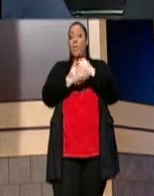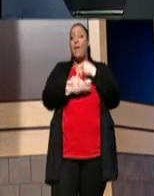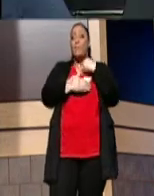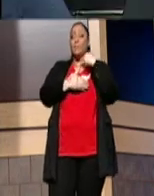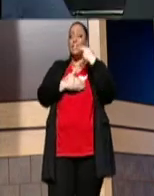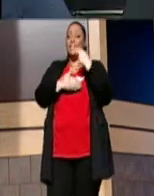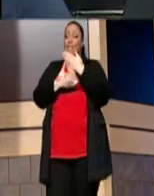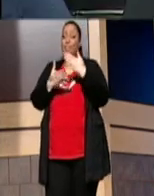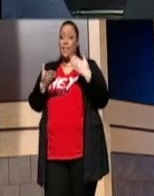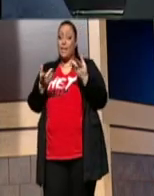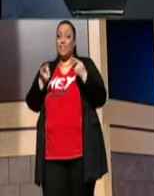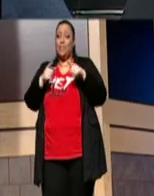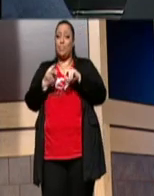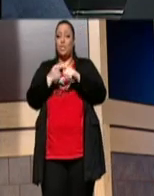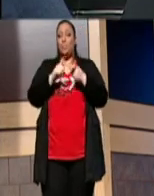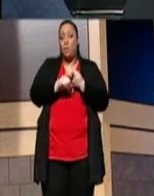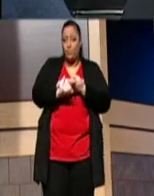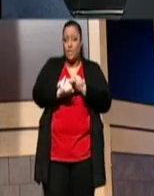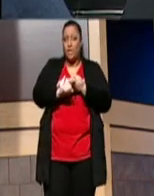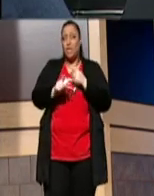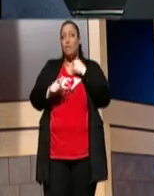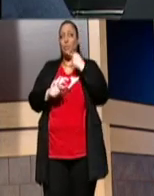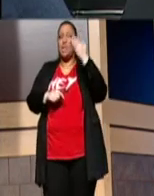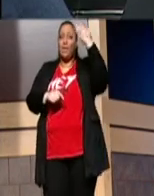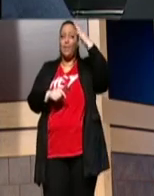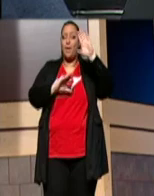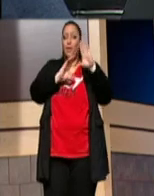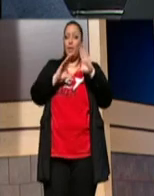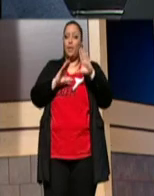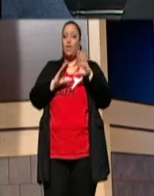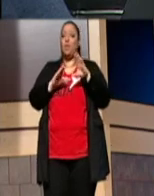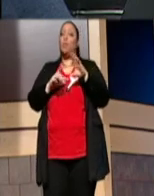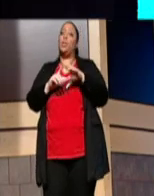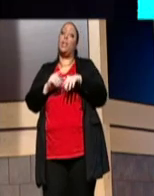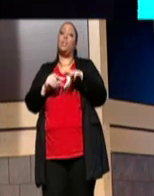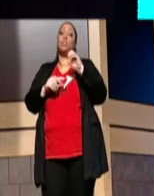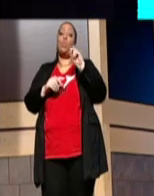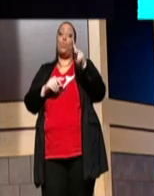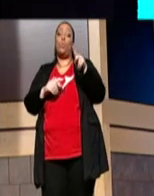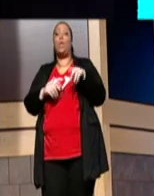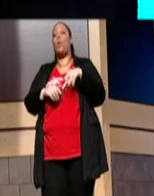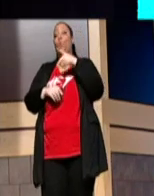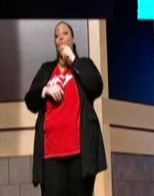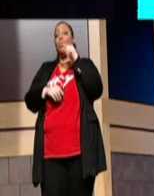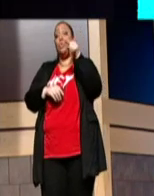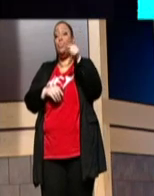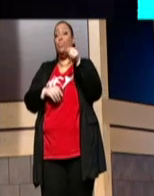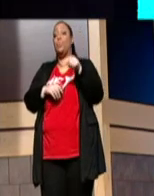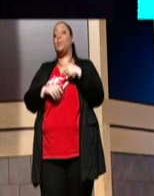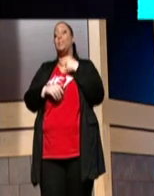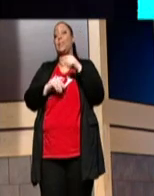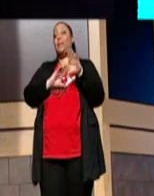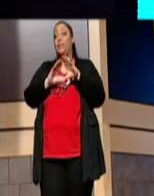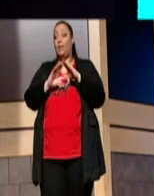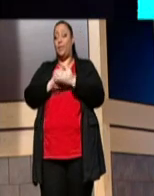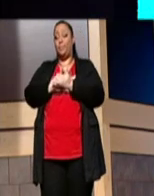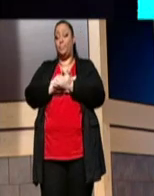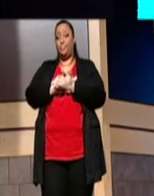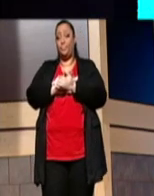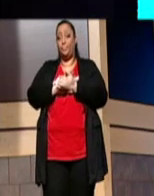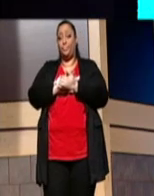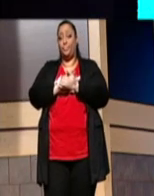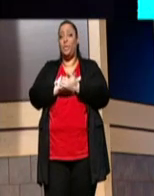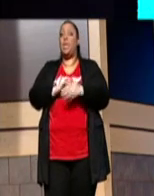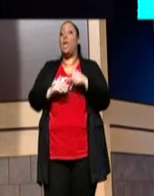and say to me, you're going to say God did it. I say, okay, who do you say did it? And they say, well, we don't understand. I said, well, I have better understanding than you have. It